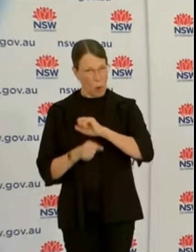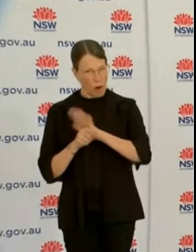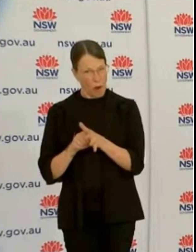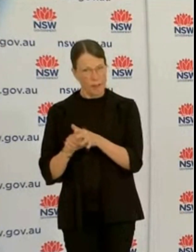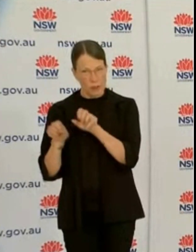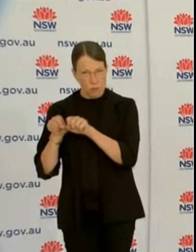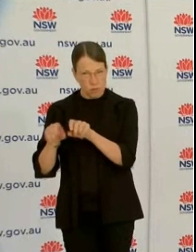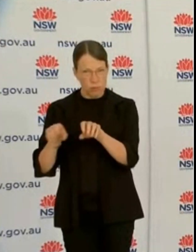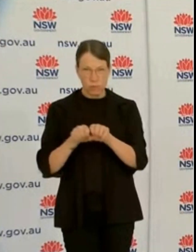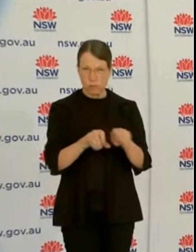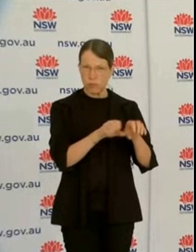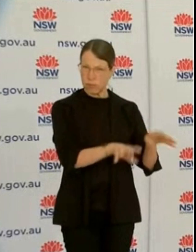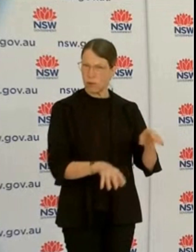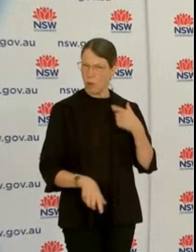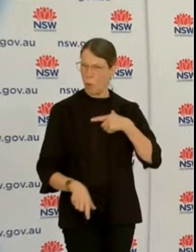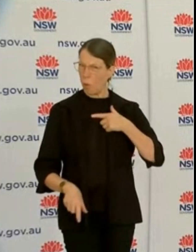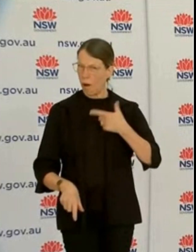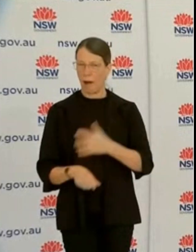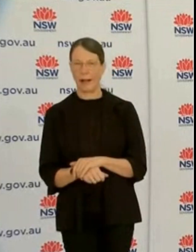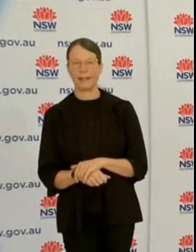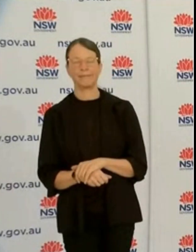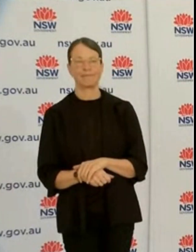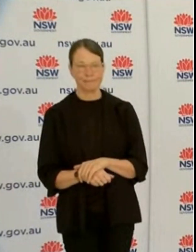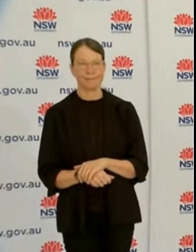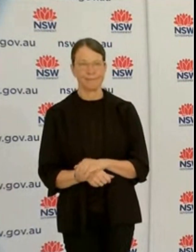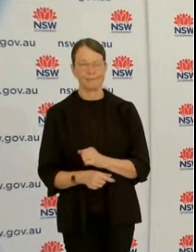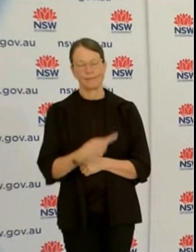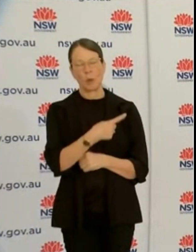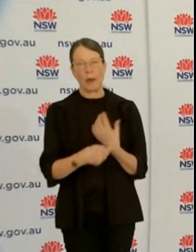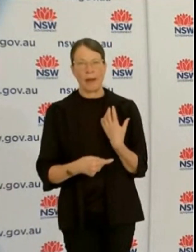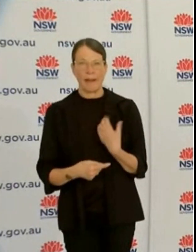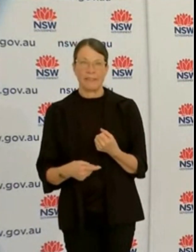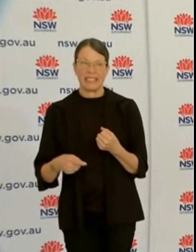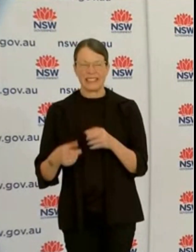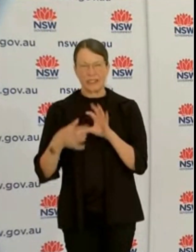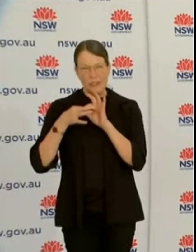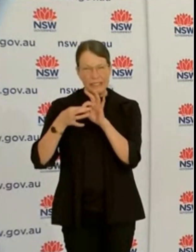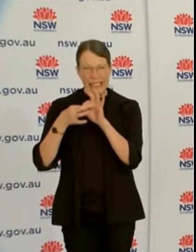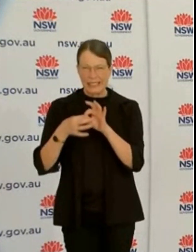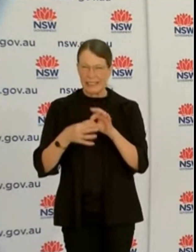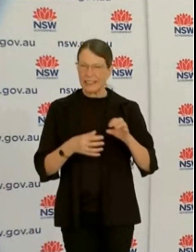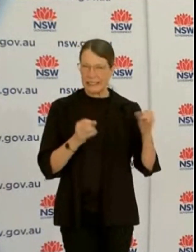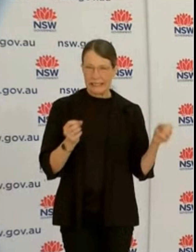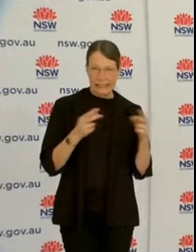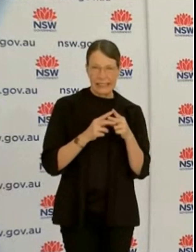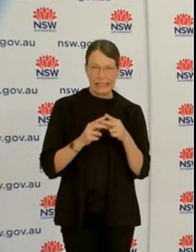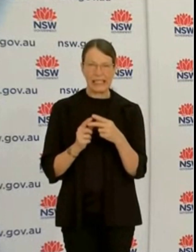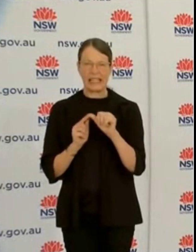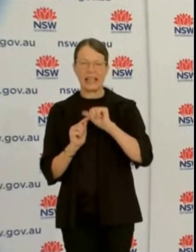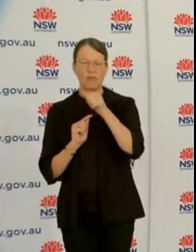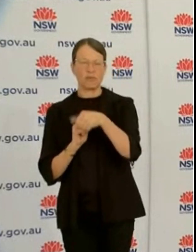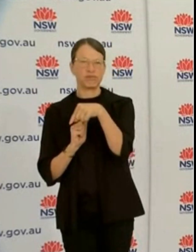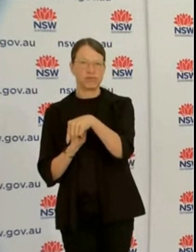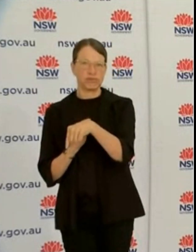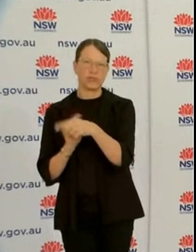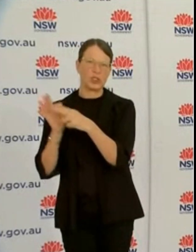The Central Coast is an interconnected community with Sydney. There is a movement through authorised workers in and out of the Central Coast and Sydney. We